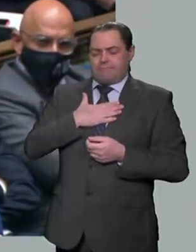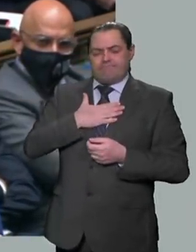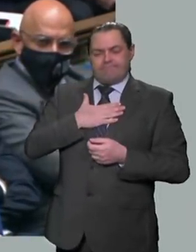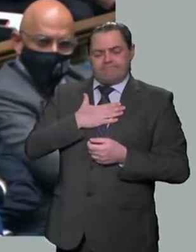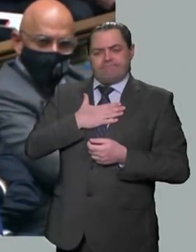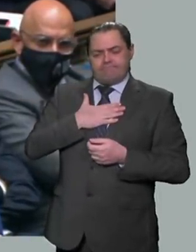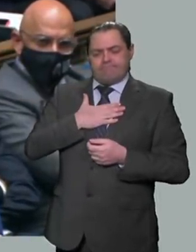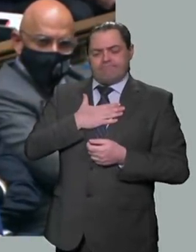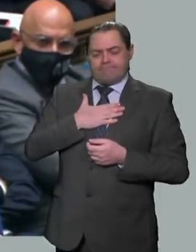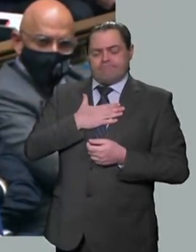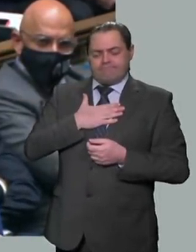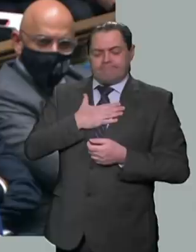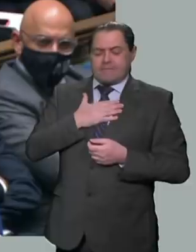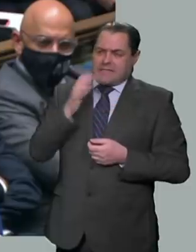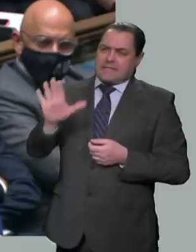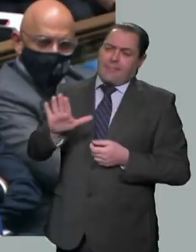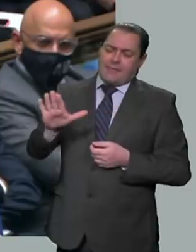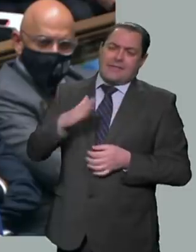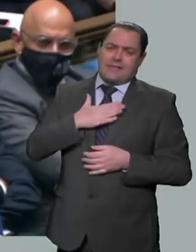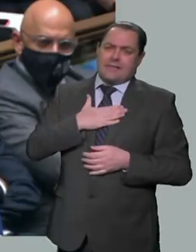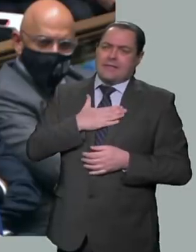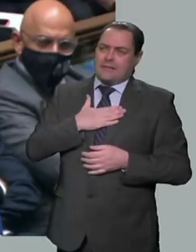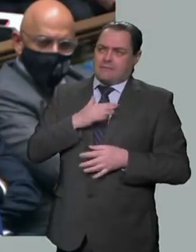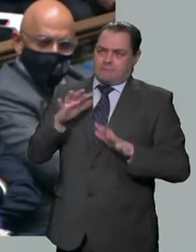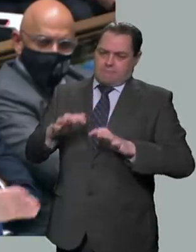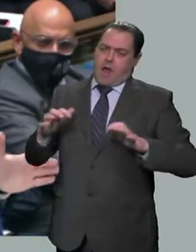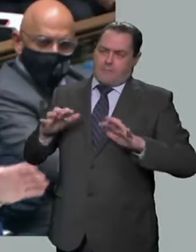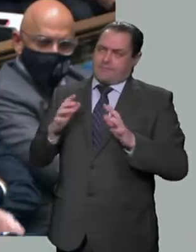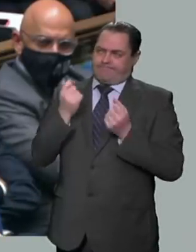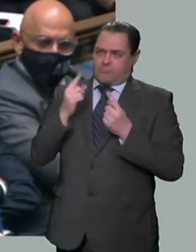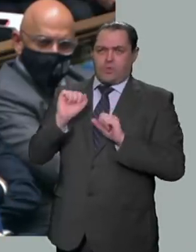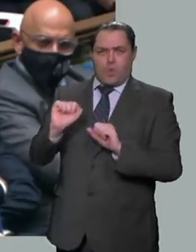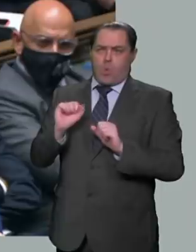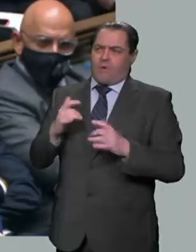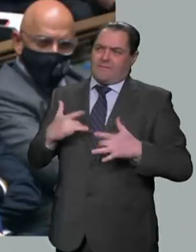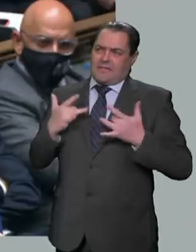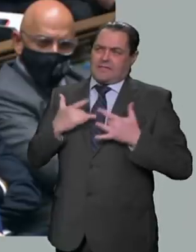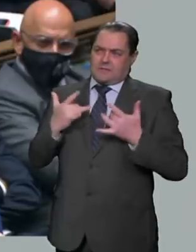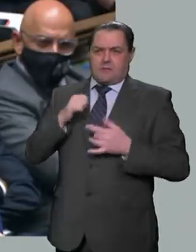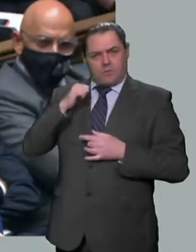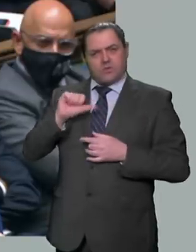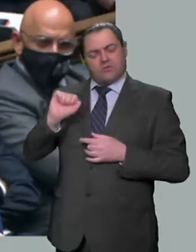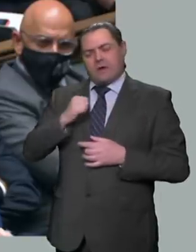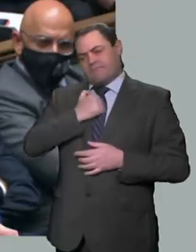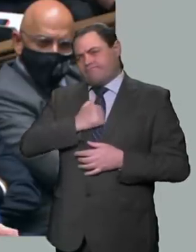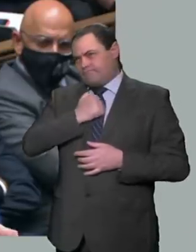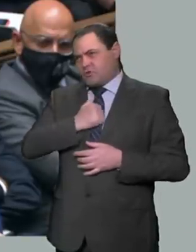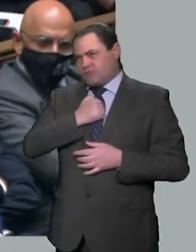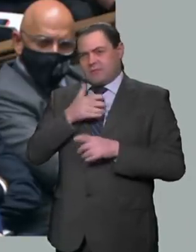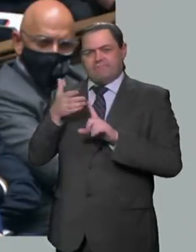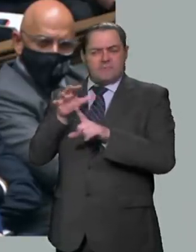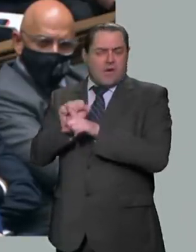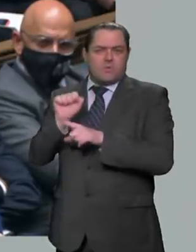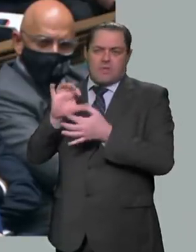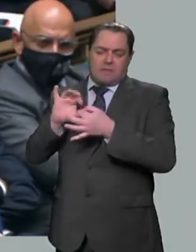listened will have shared her feelings and simply wish to extend their condolences as in view